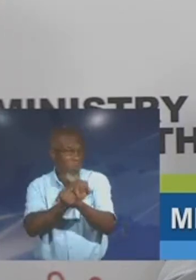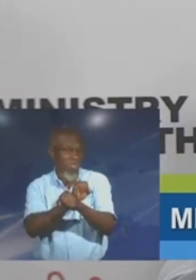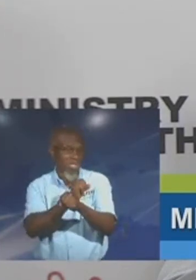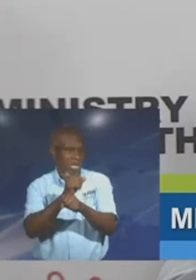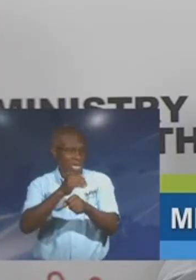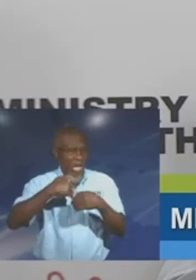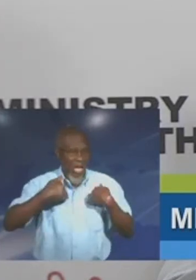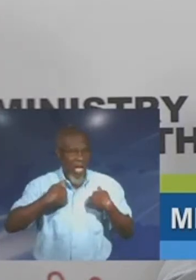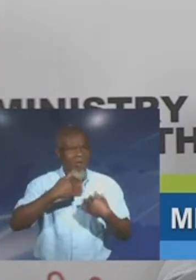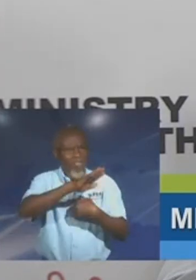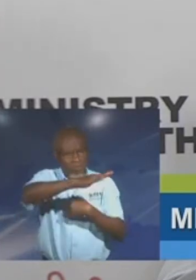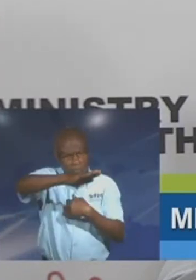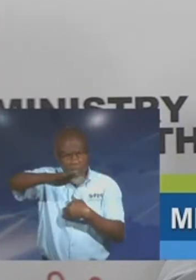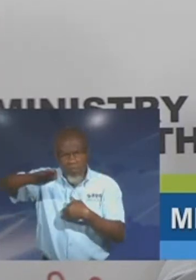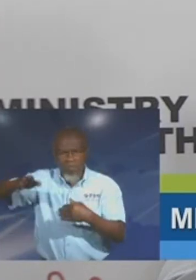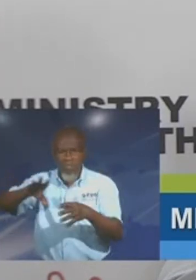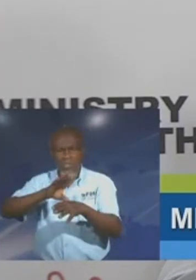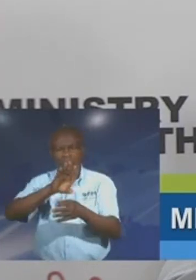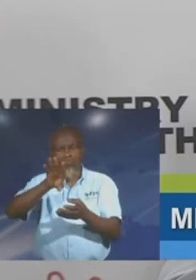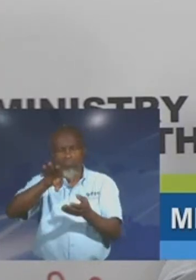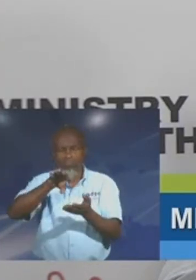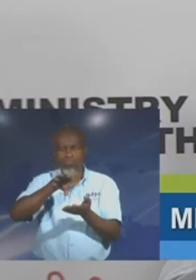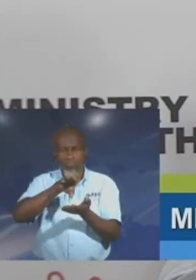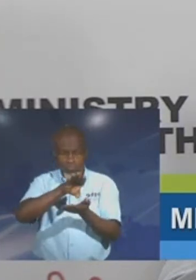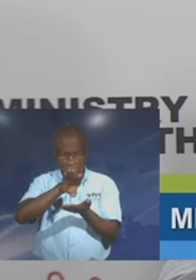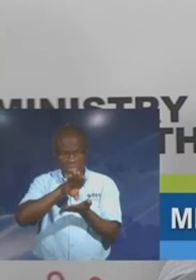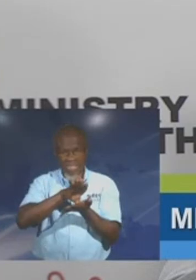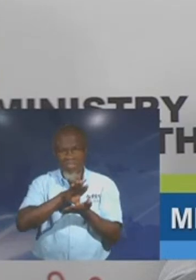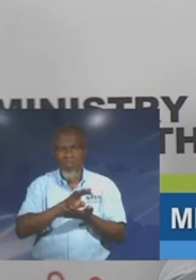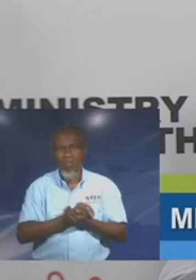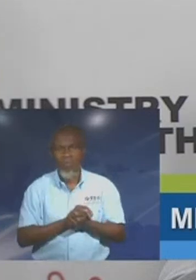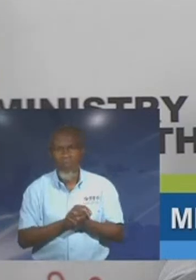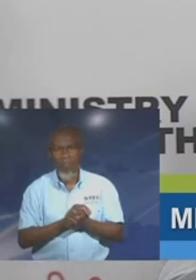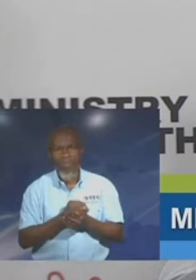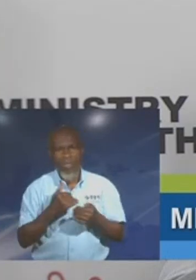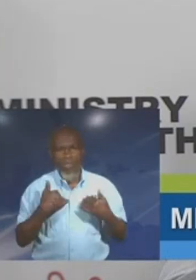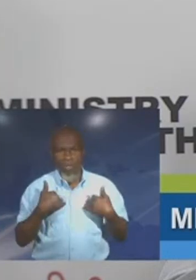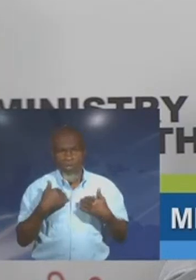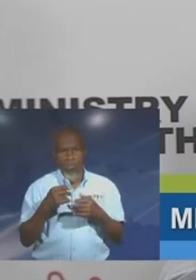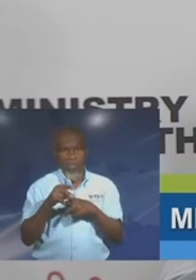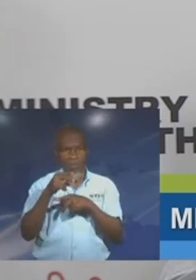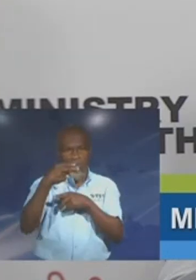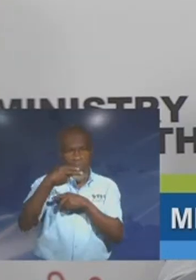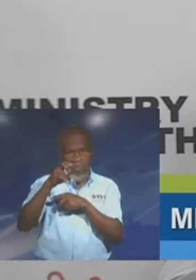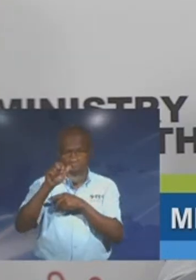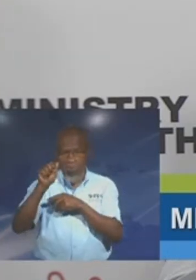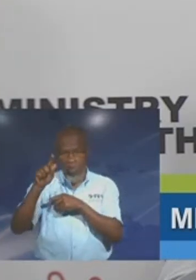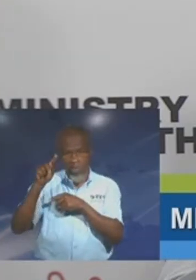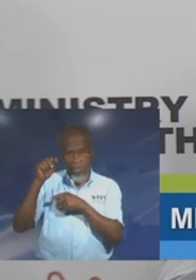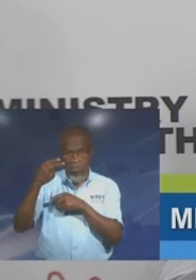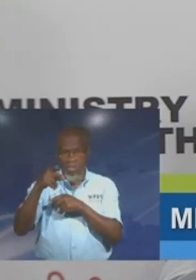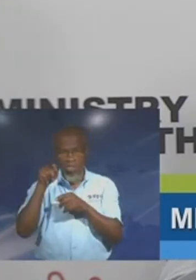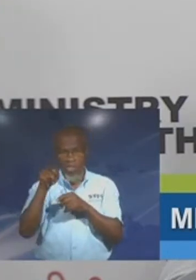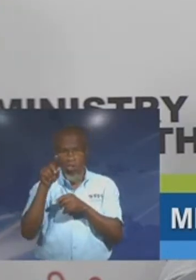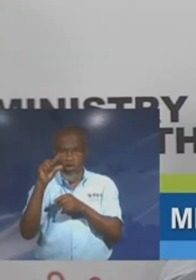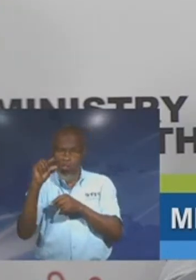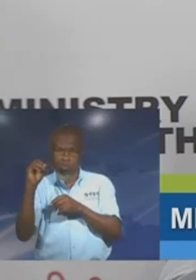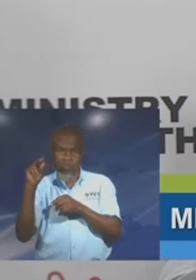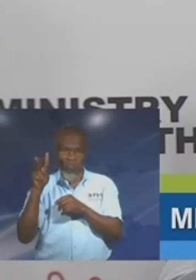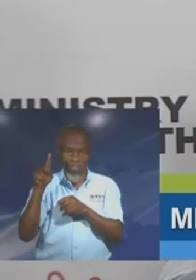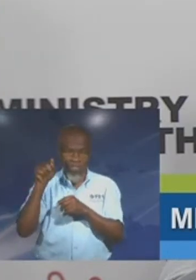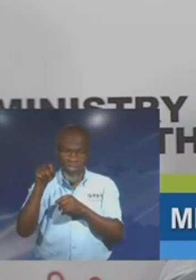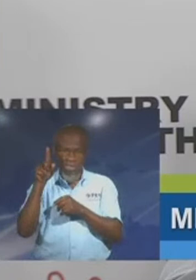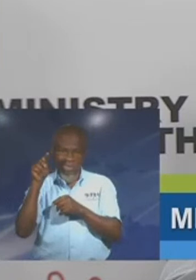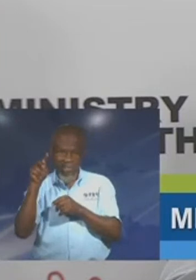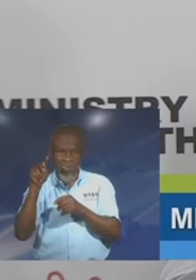locations. We invite you to visit our website at health.gov.tt and our social media pages for accurate